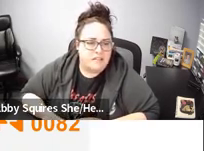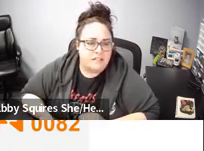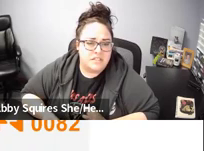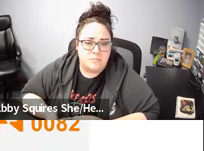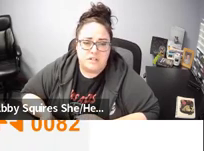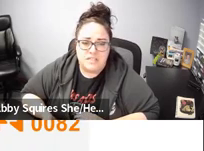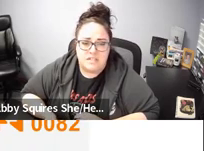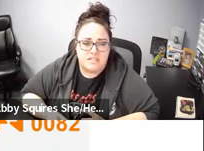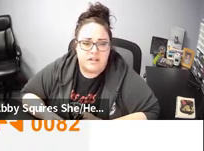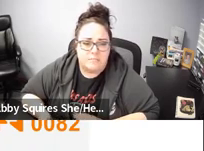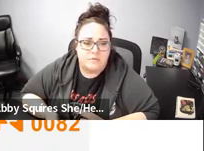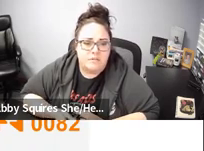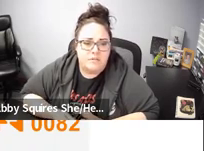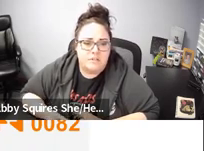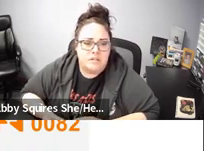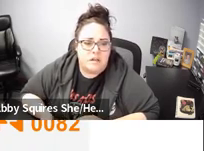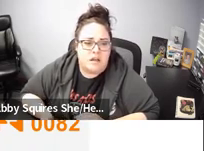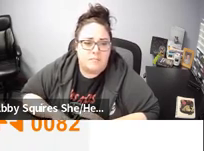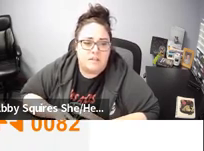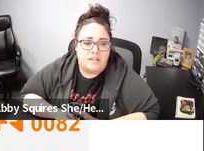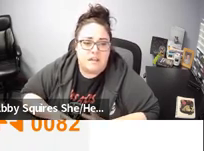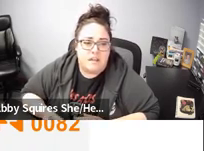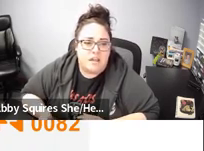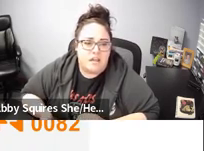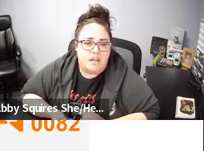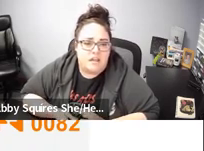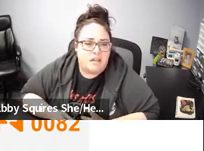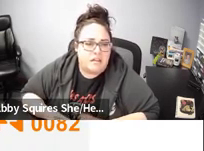And it's super easy to set up. And